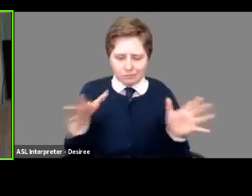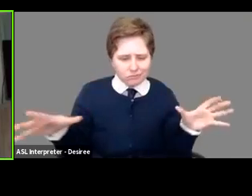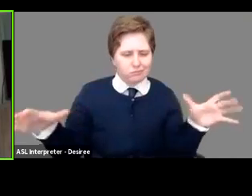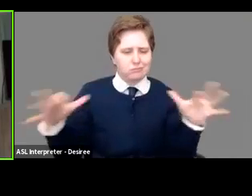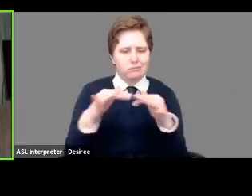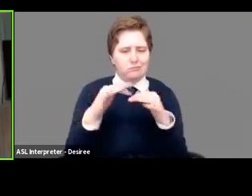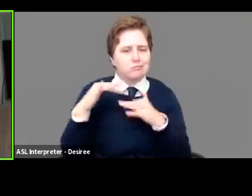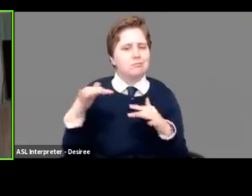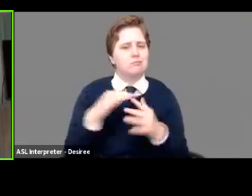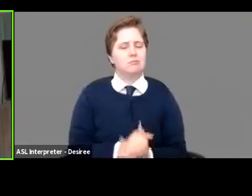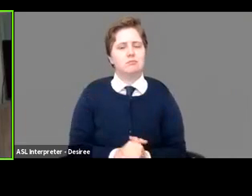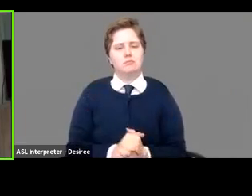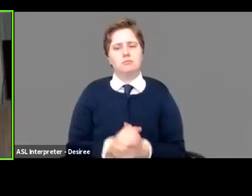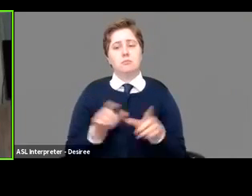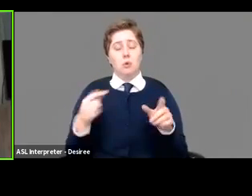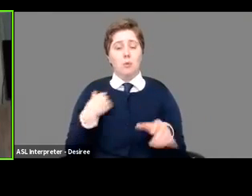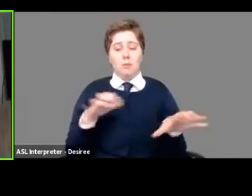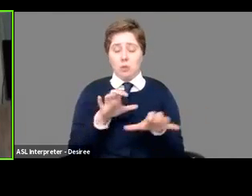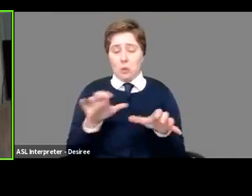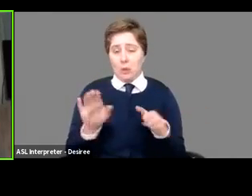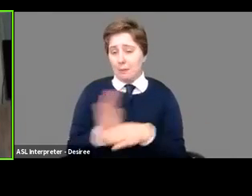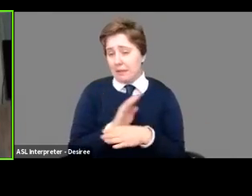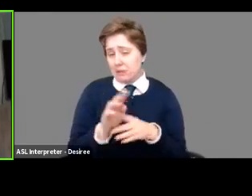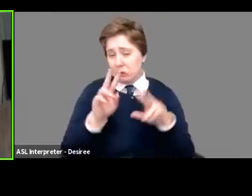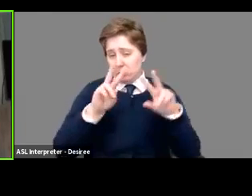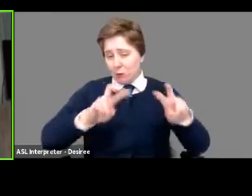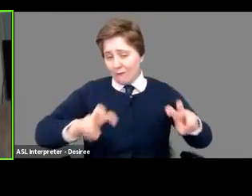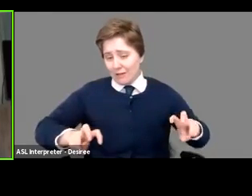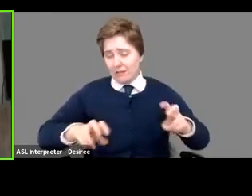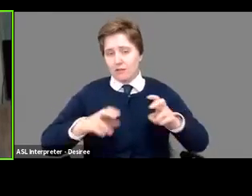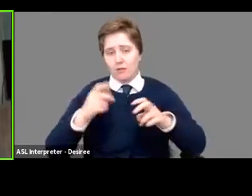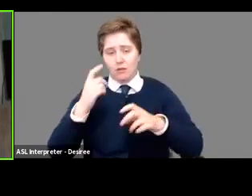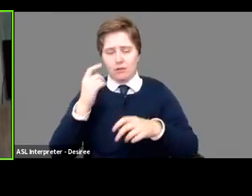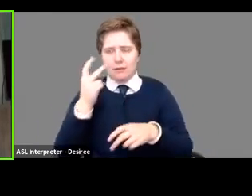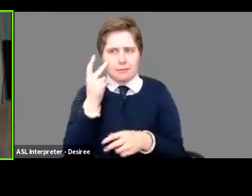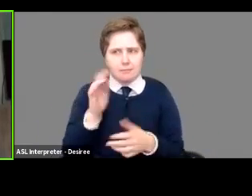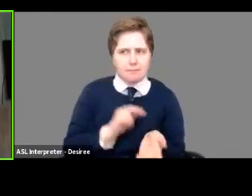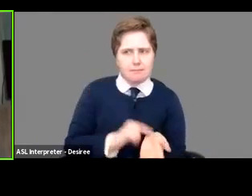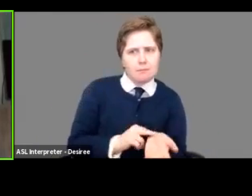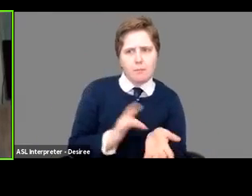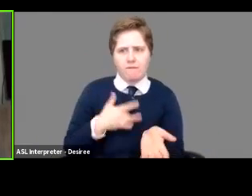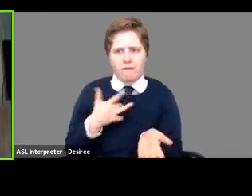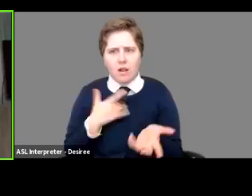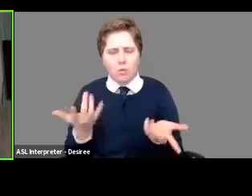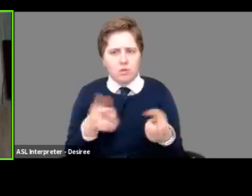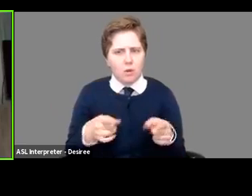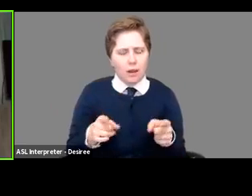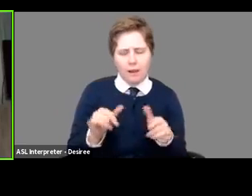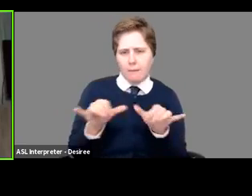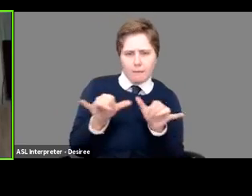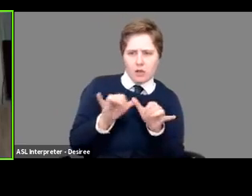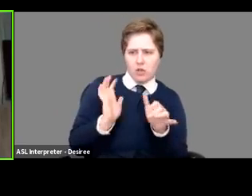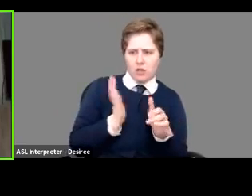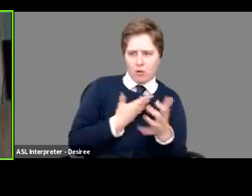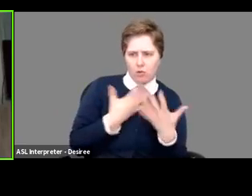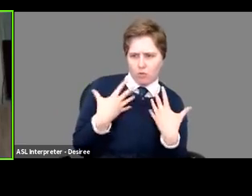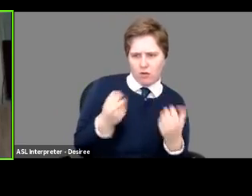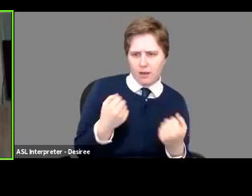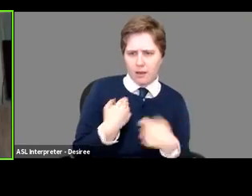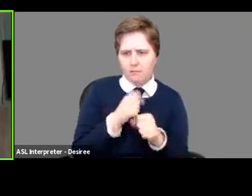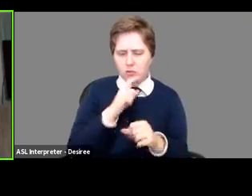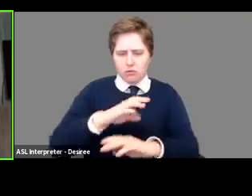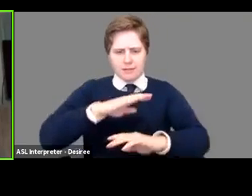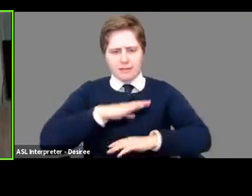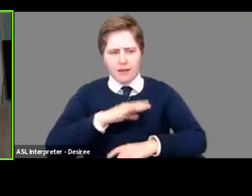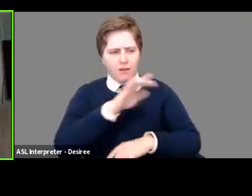conducting business surveys. We've done 2 of them already to take the pulse of business, measure recovery, and ensure that we are meeting the